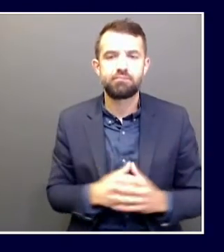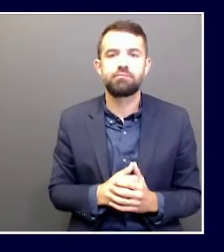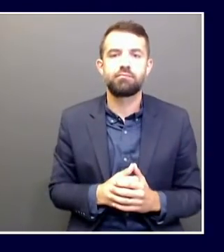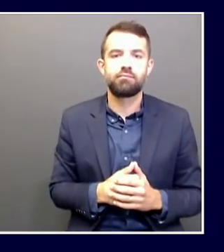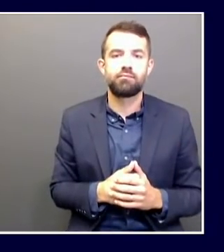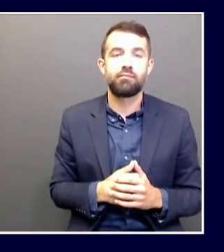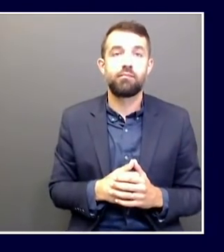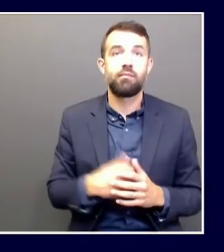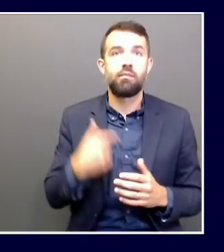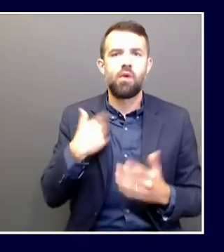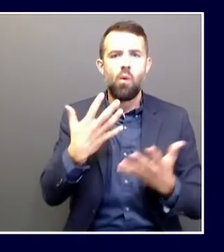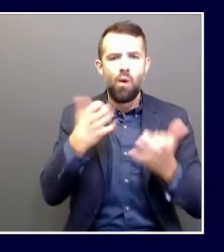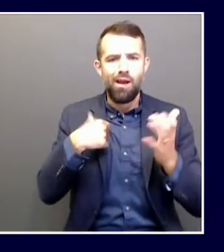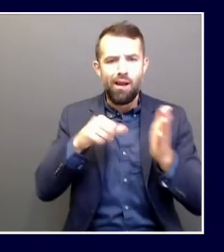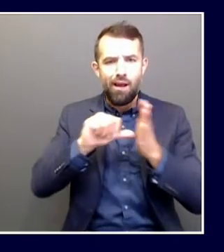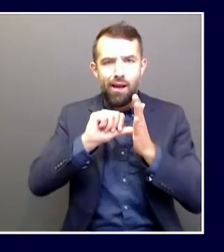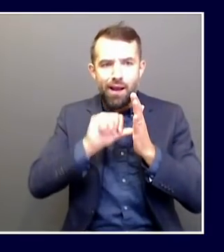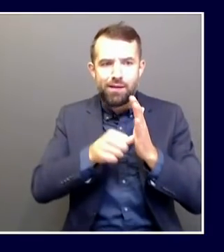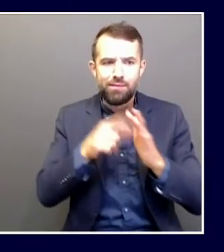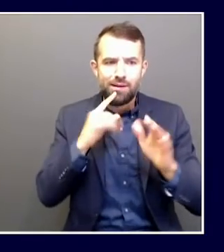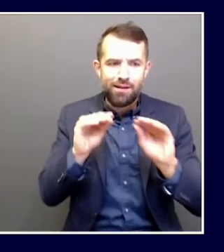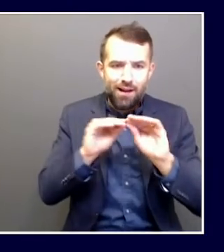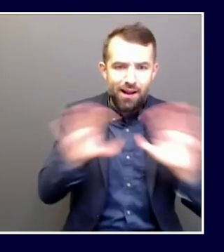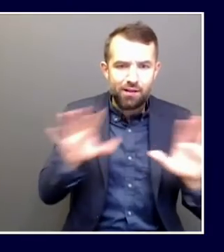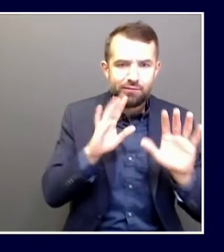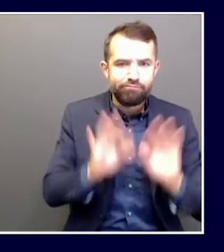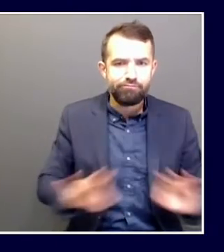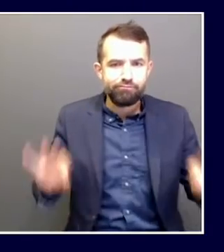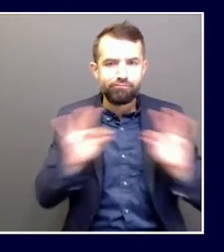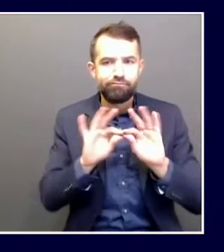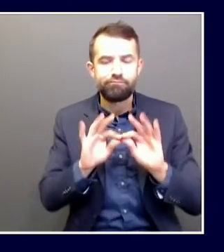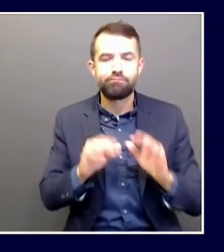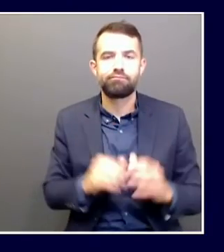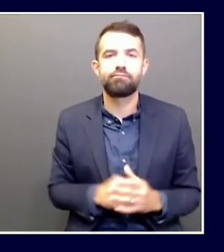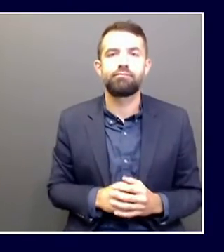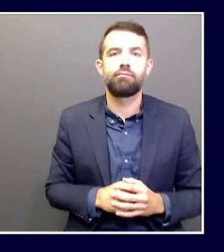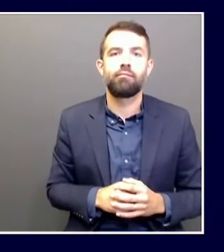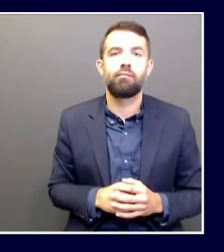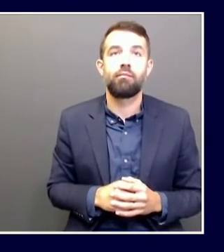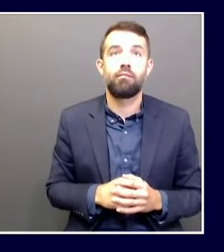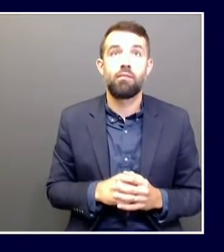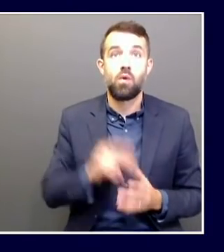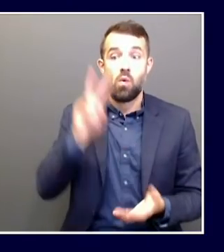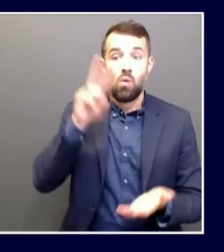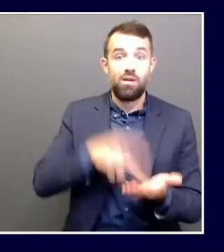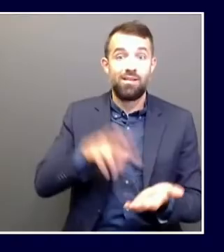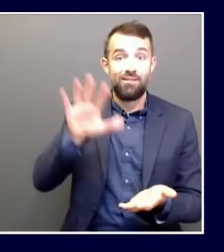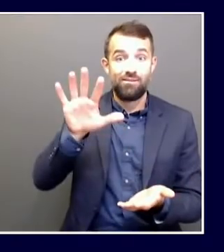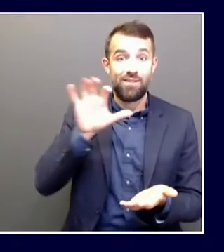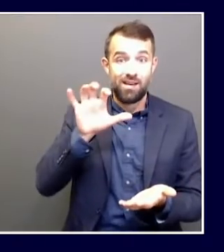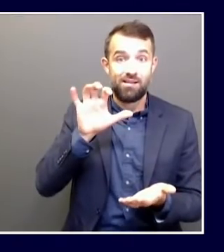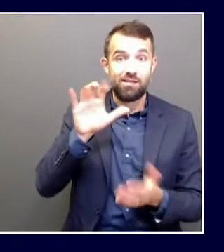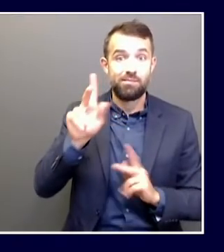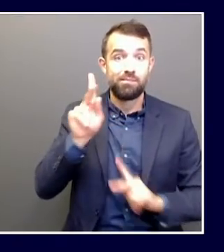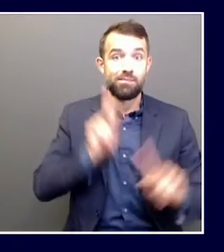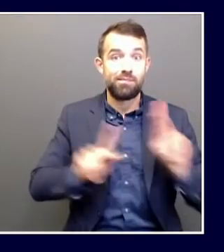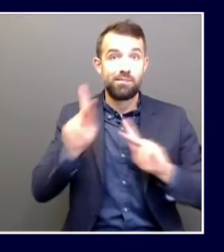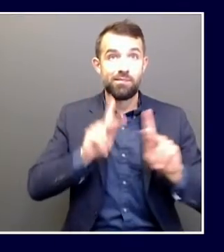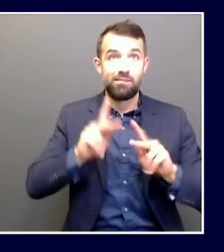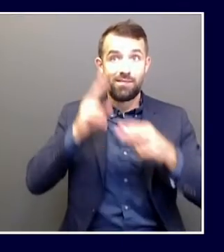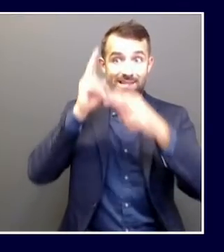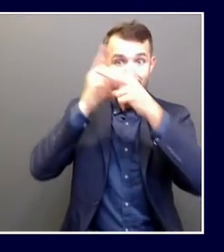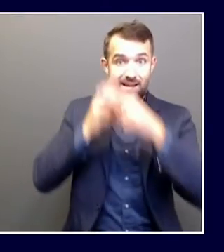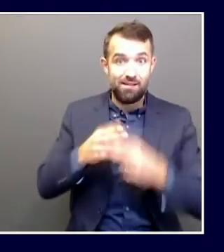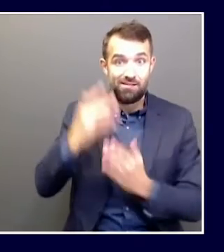there is that these are not individuals who tested positive, who remain